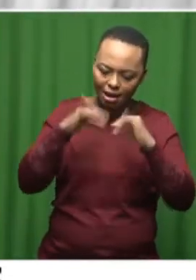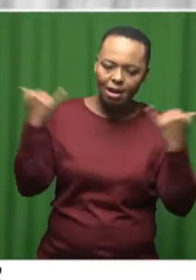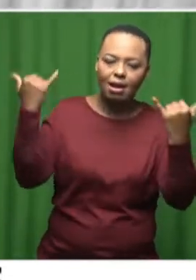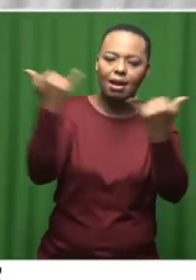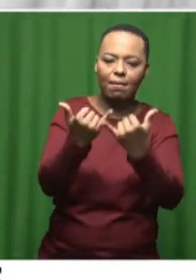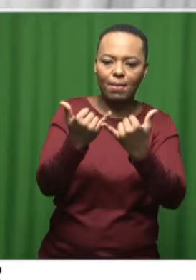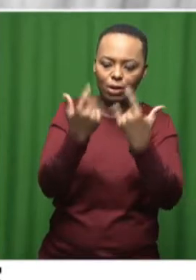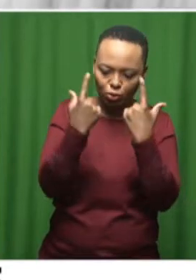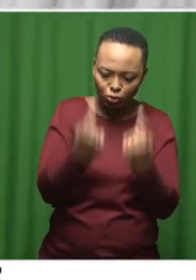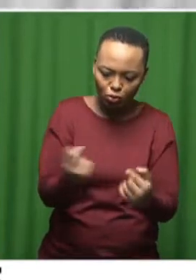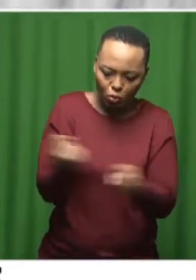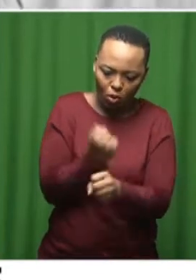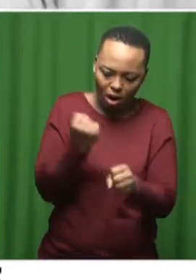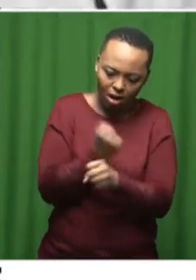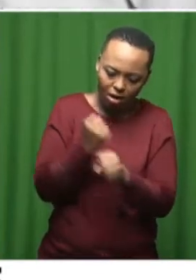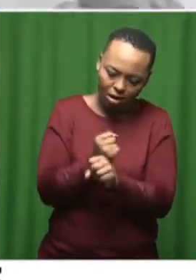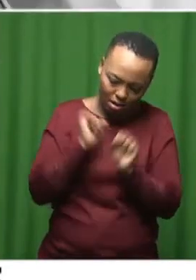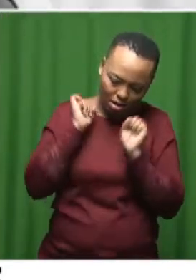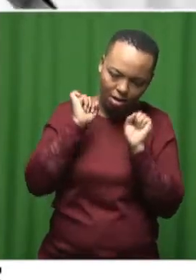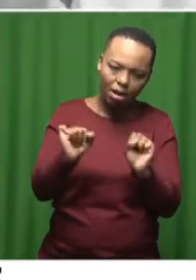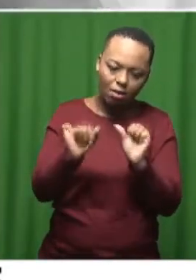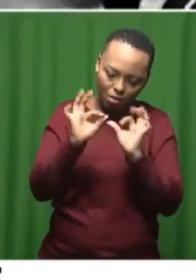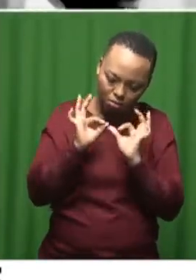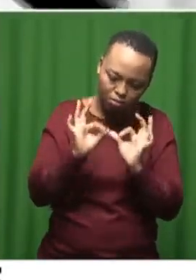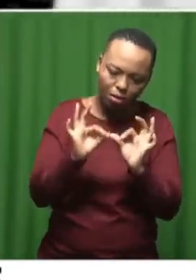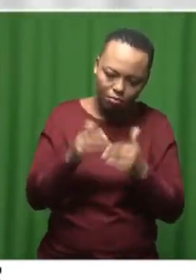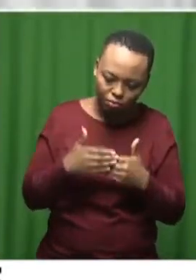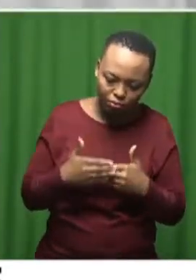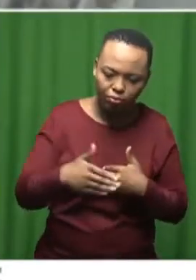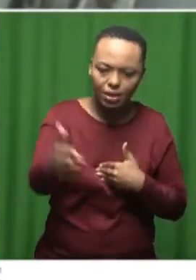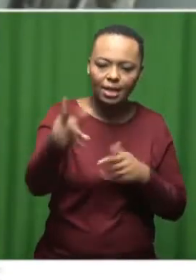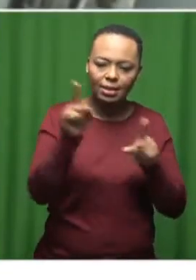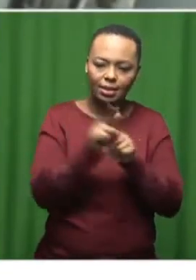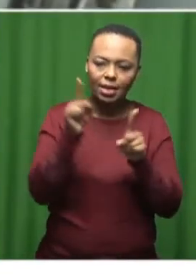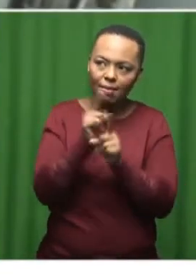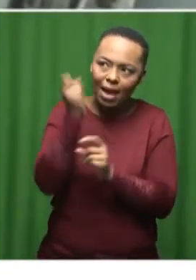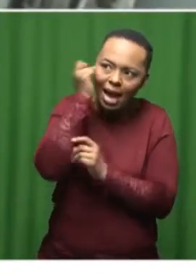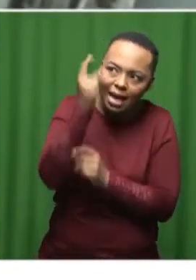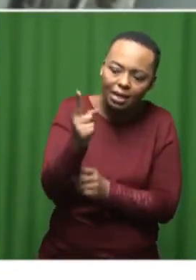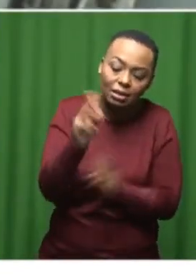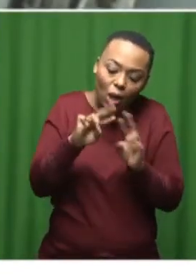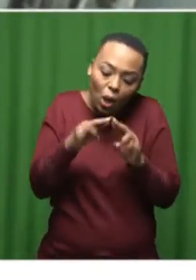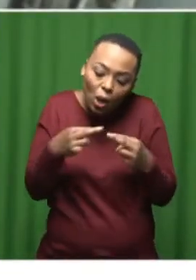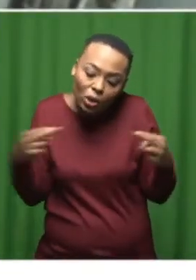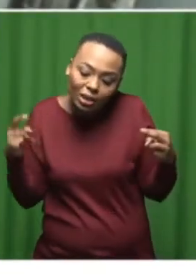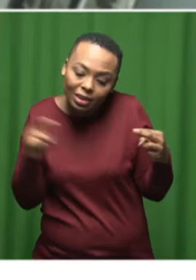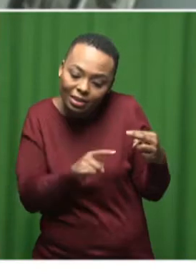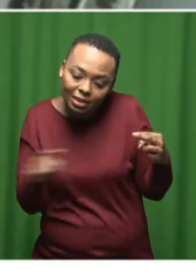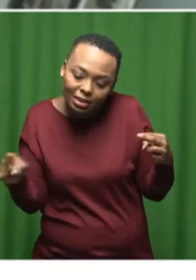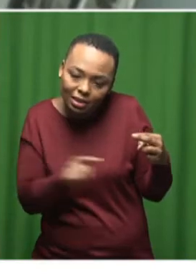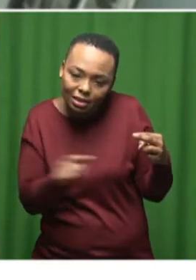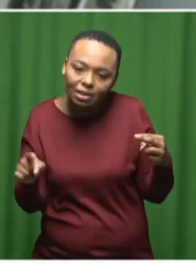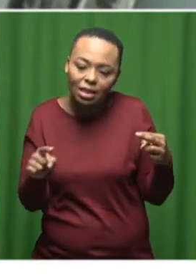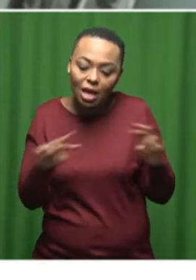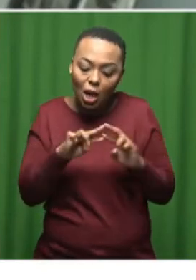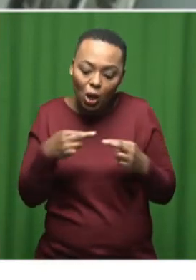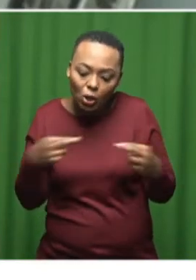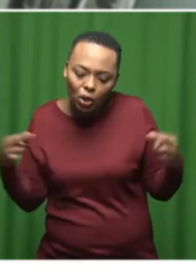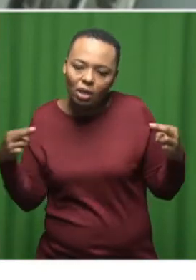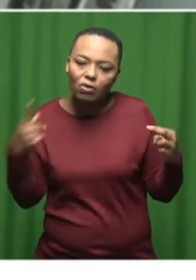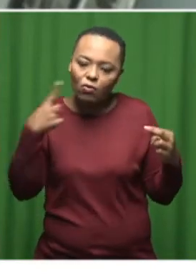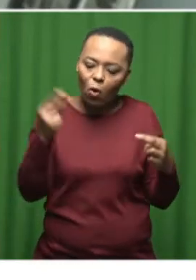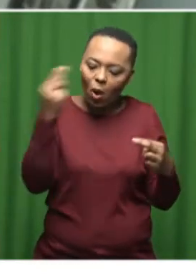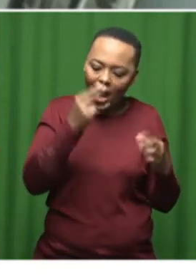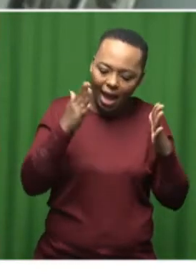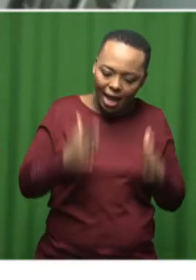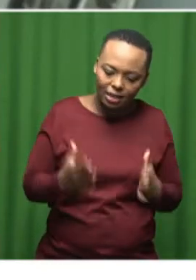to do their work, and also to understand that the resources for artists with